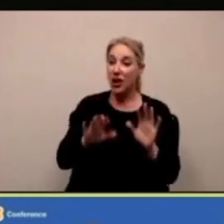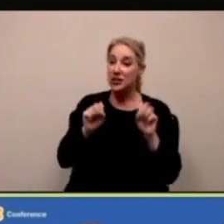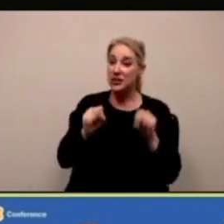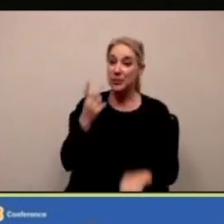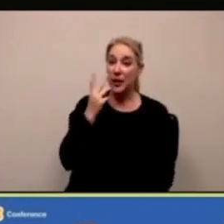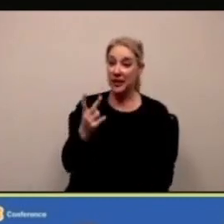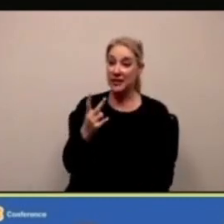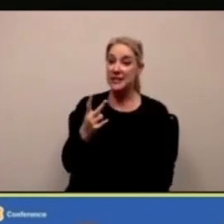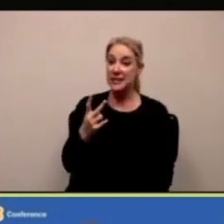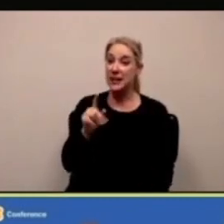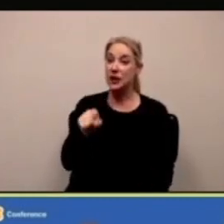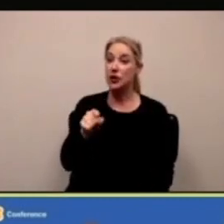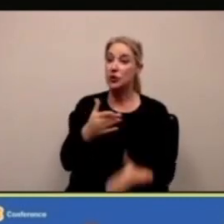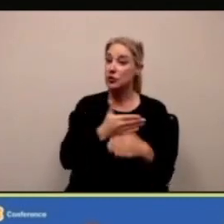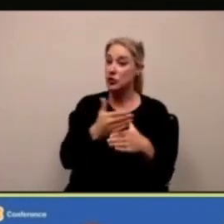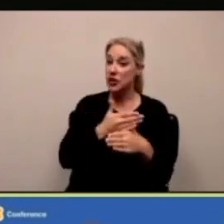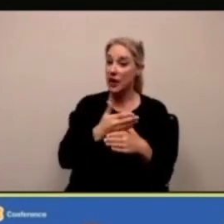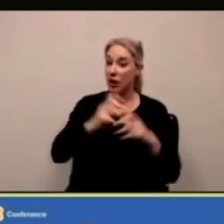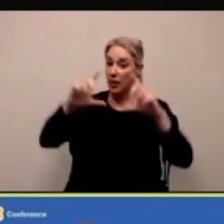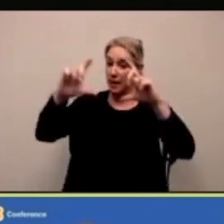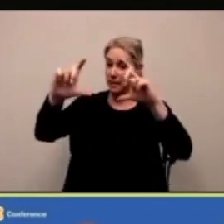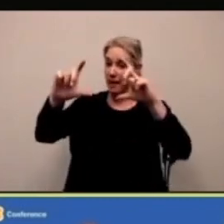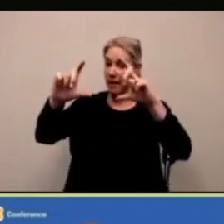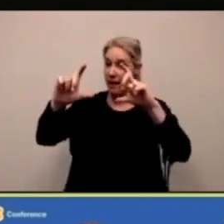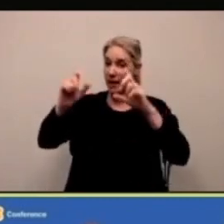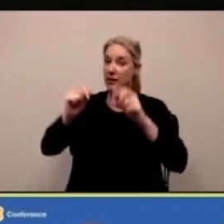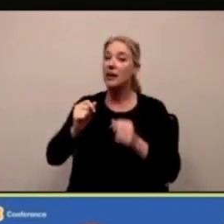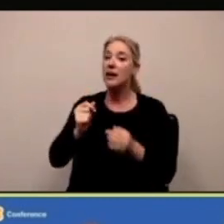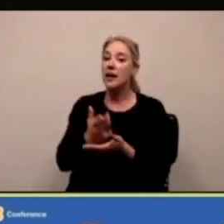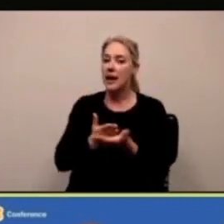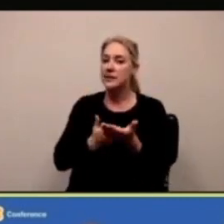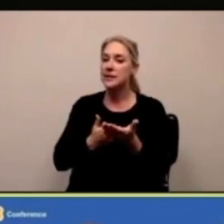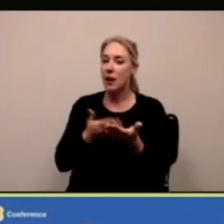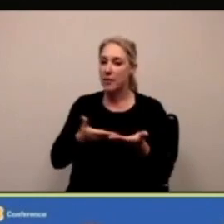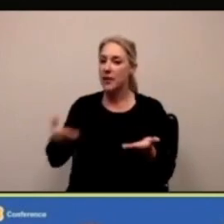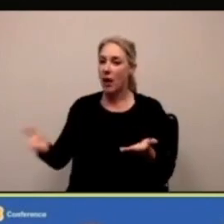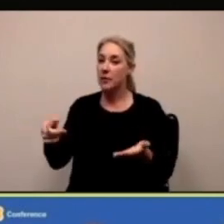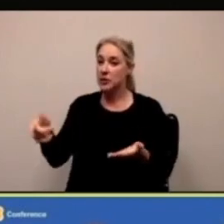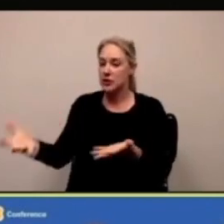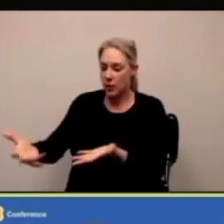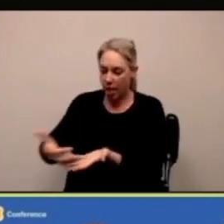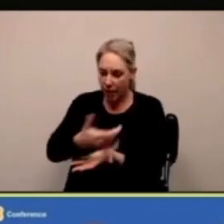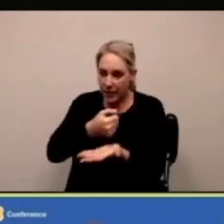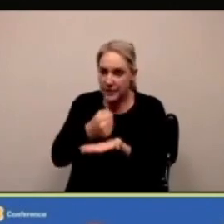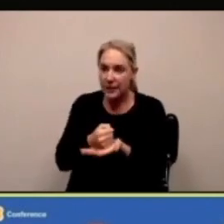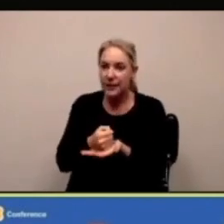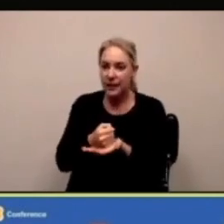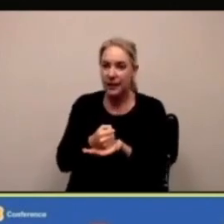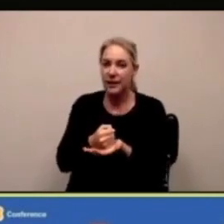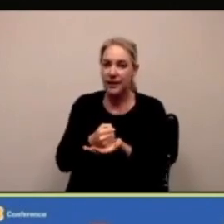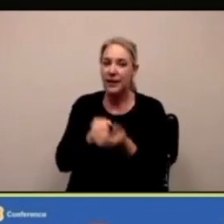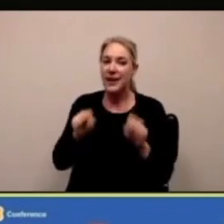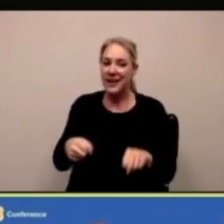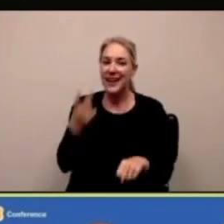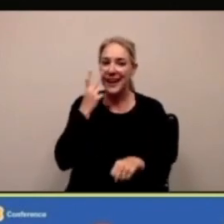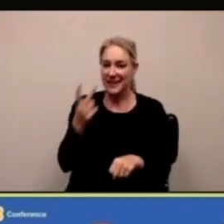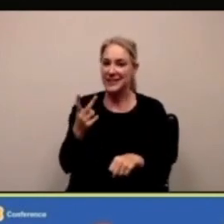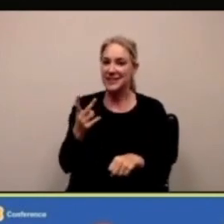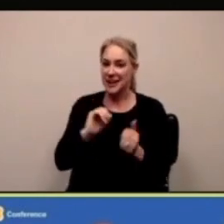you shared the plate and some of the objects that you created or collected, and then now we can see it used in the